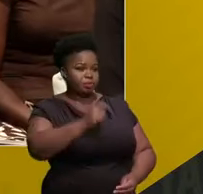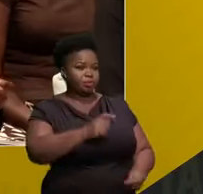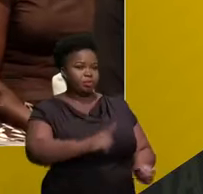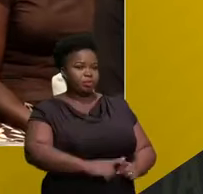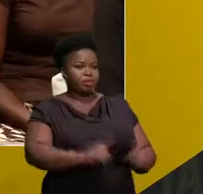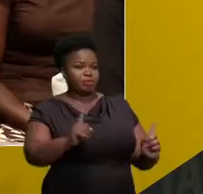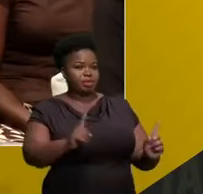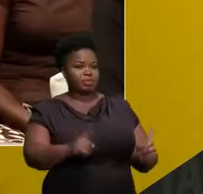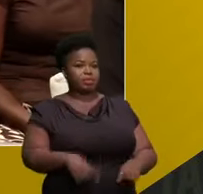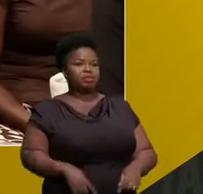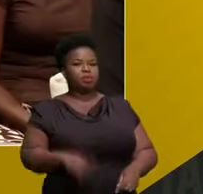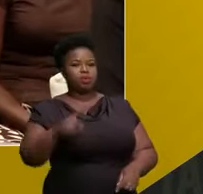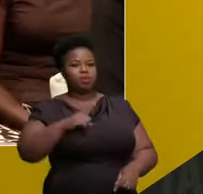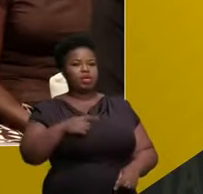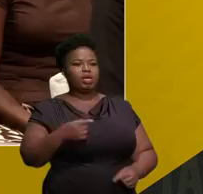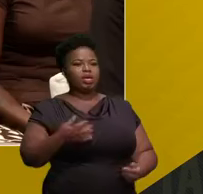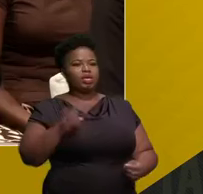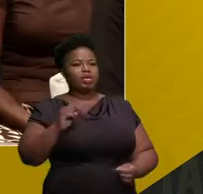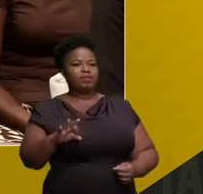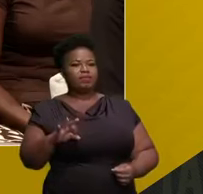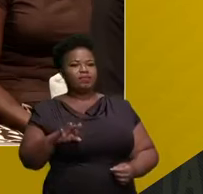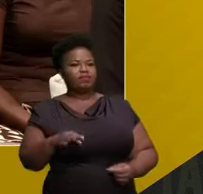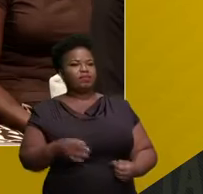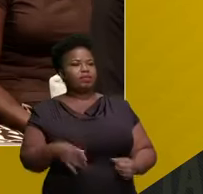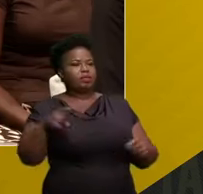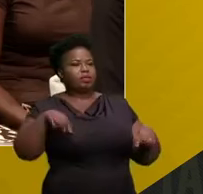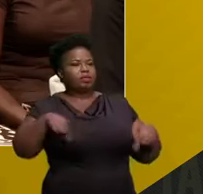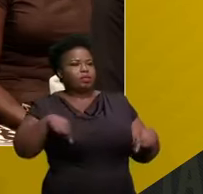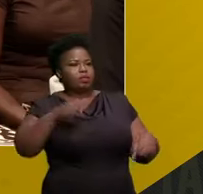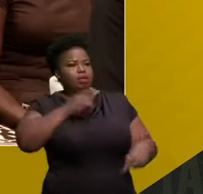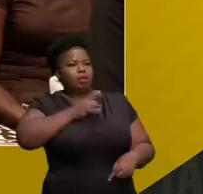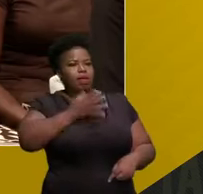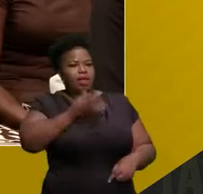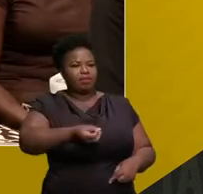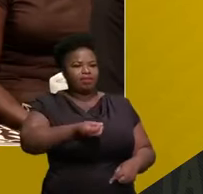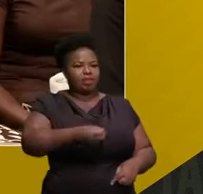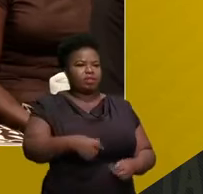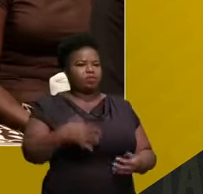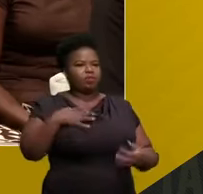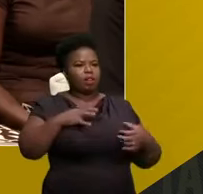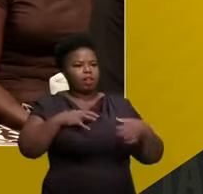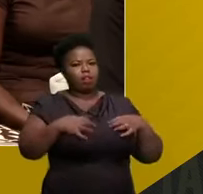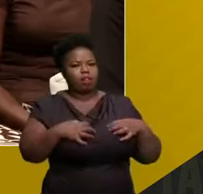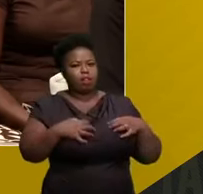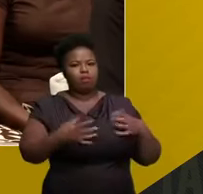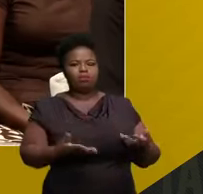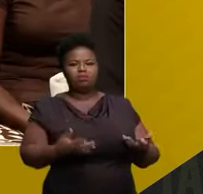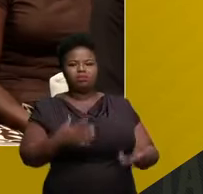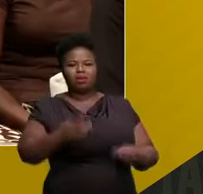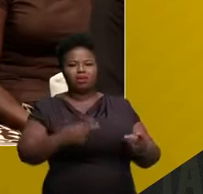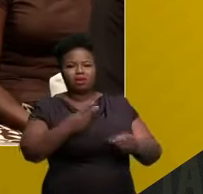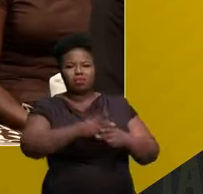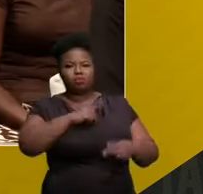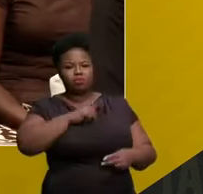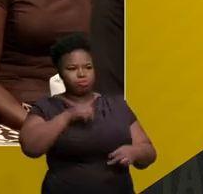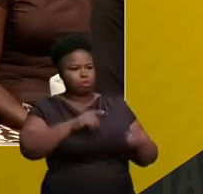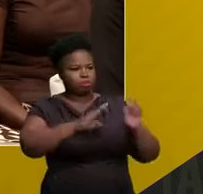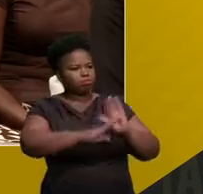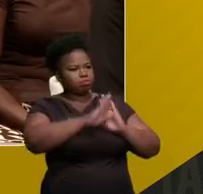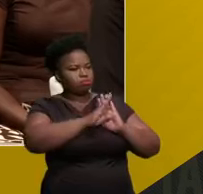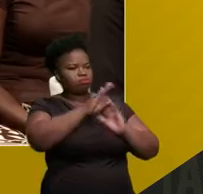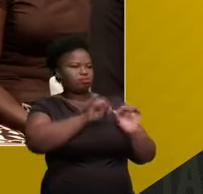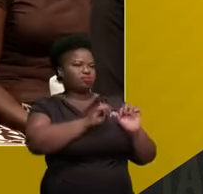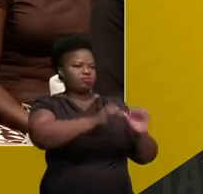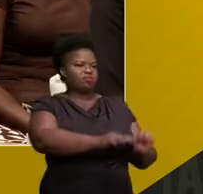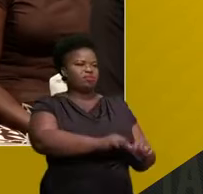with fear. Fear paralyzes. Yes. And we need to look beyond fear in order for us to move forward as a nation. We need to be courageous and move forward.